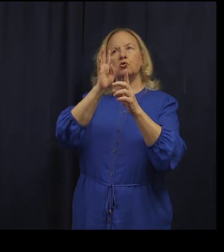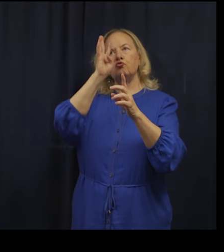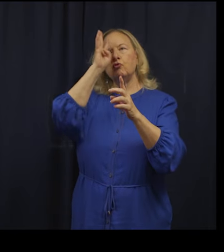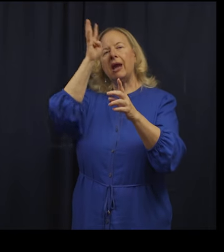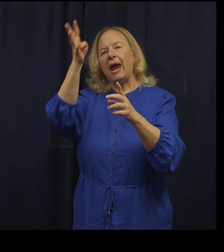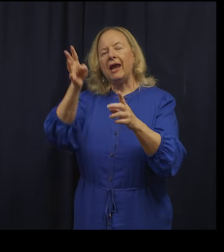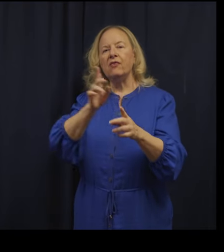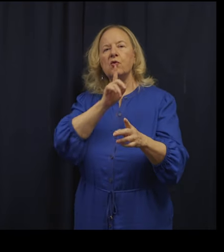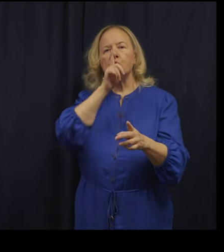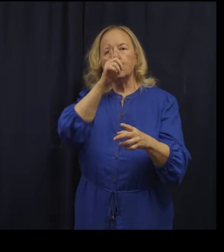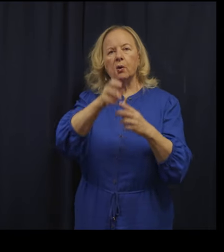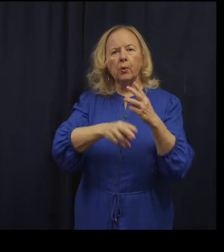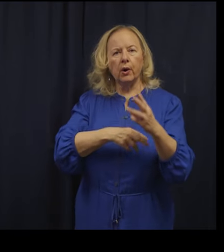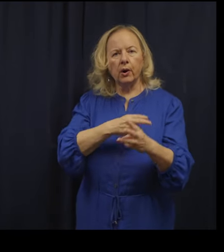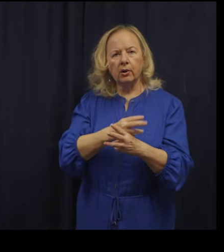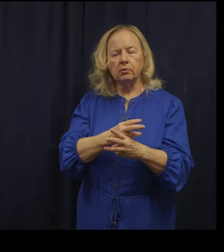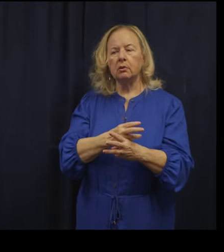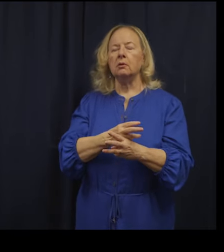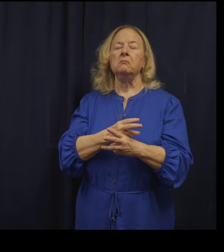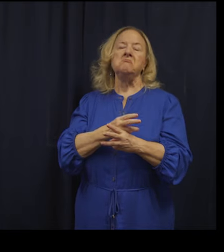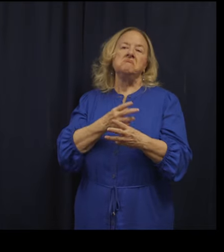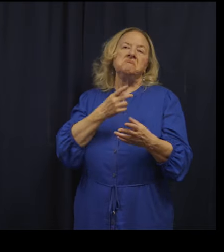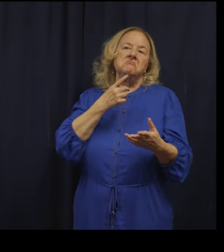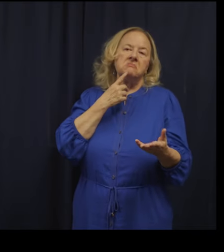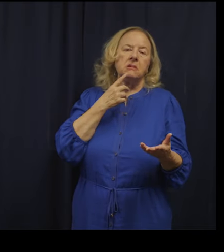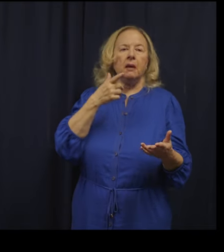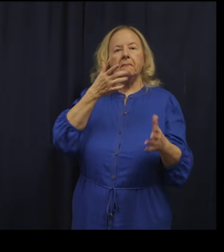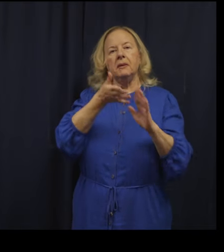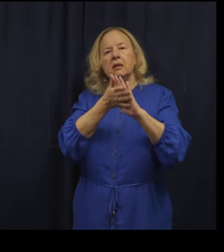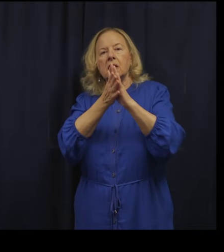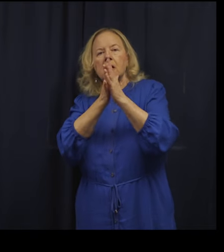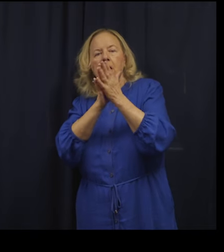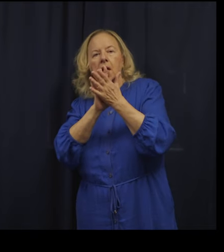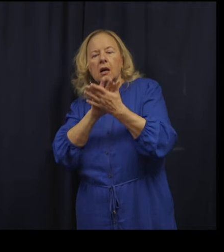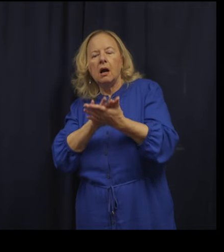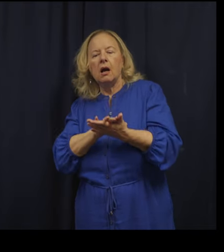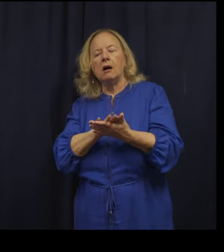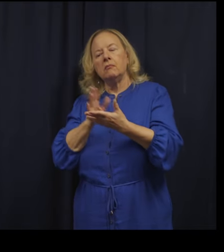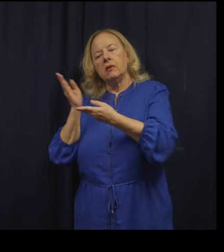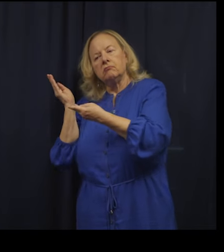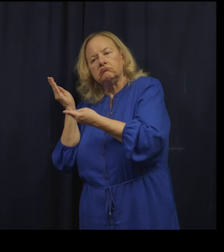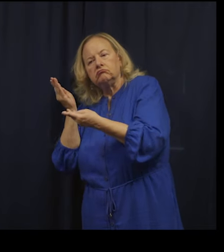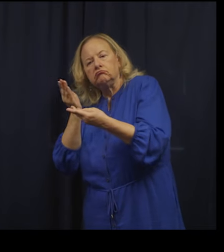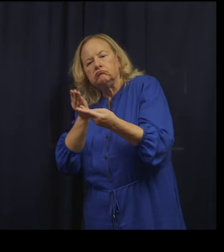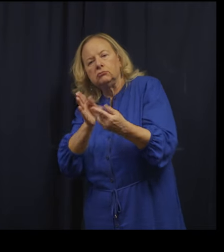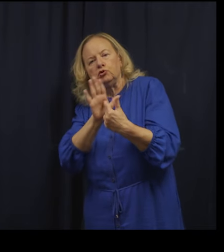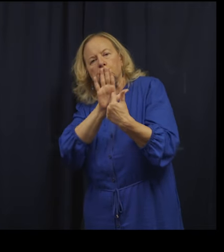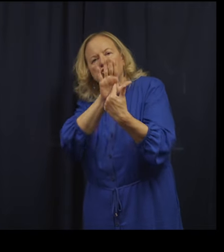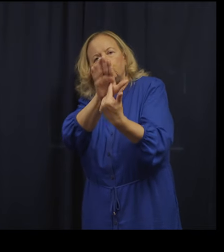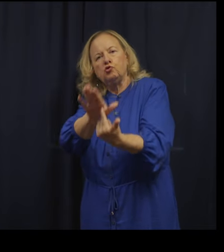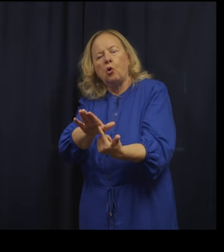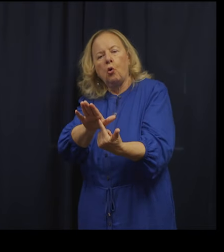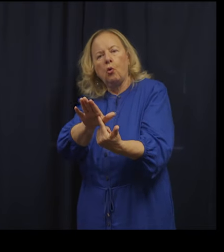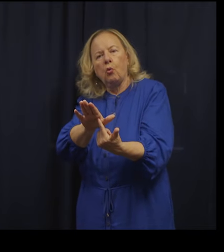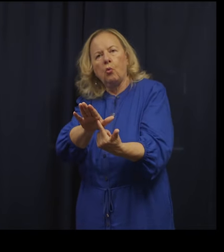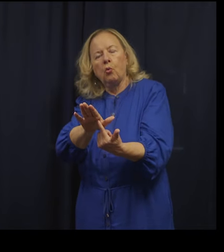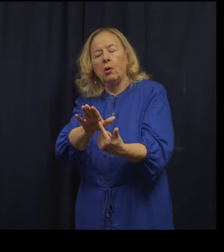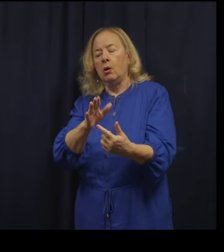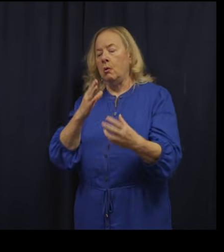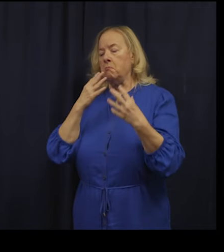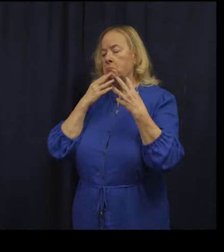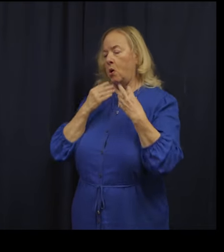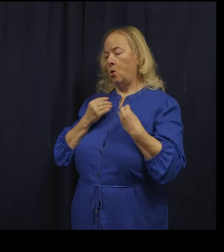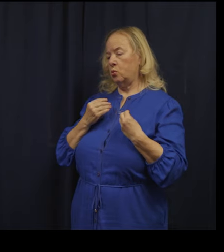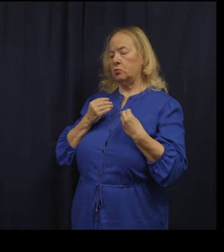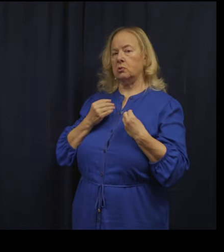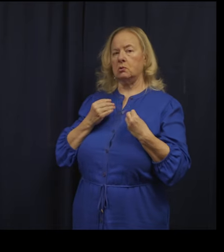the reality. Or you might say become the vehicle that carries the manifestation. For